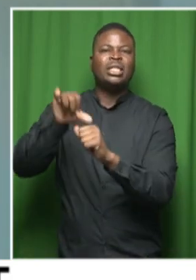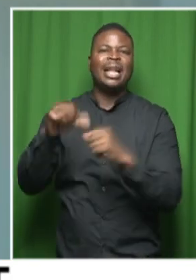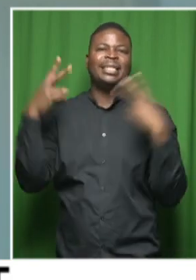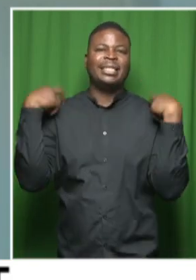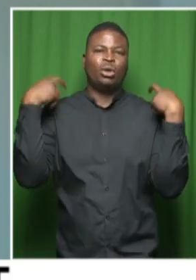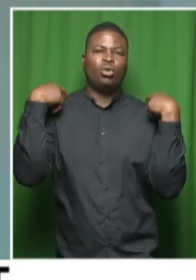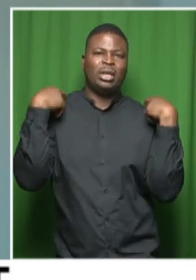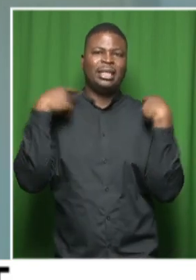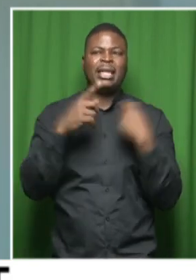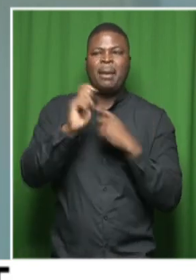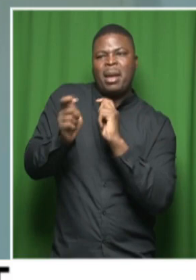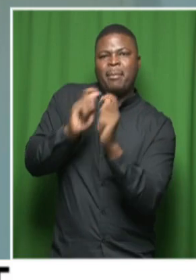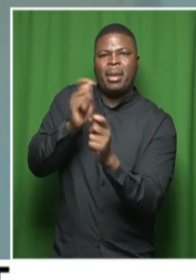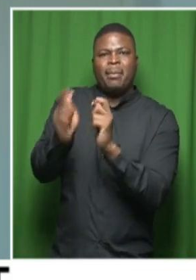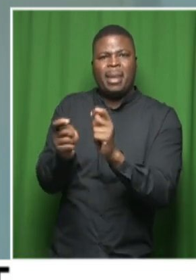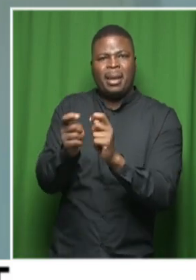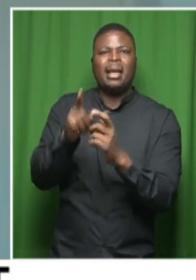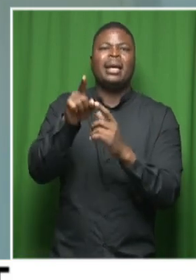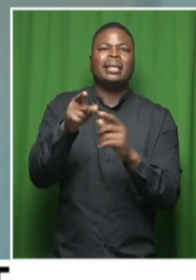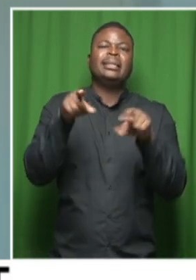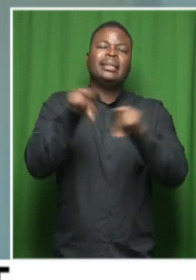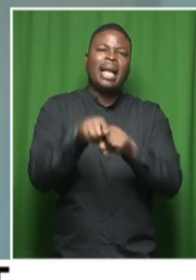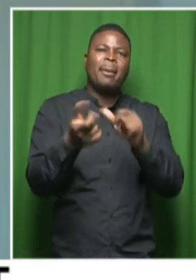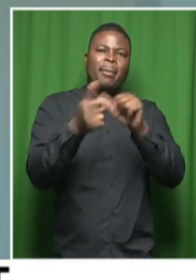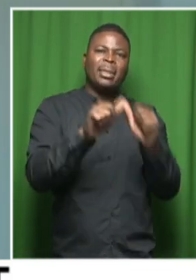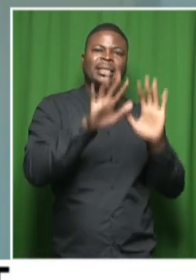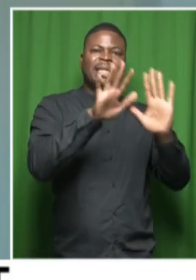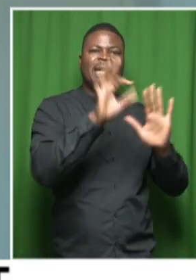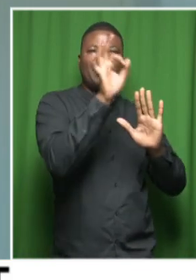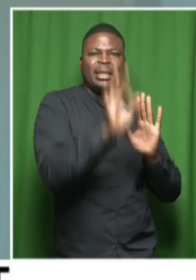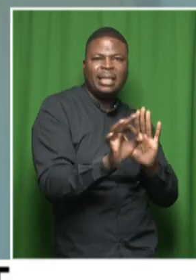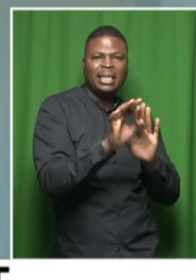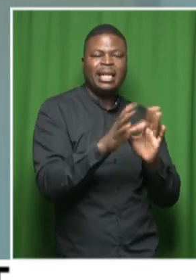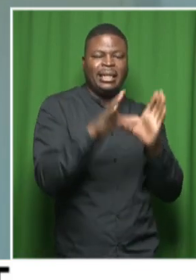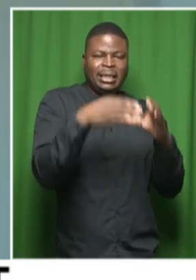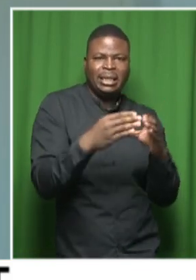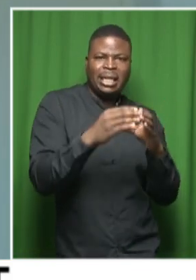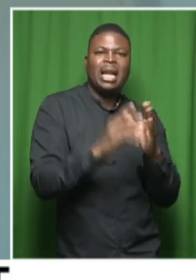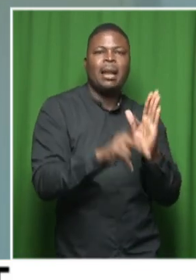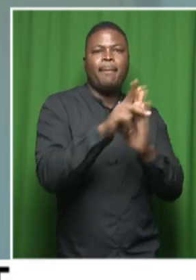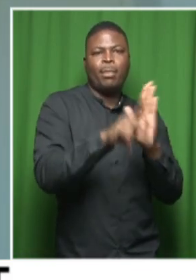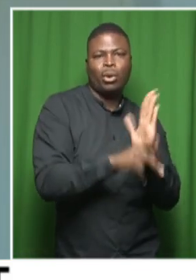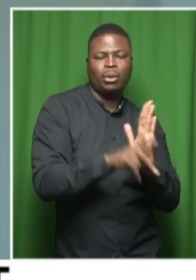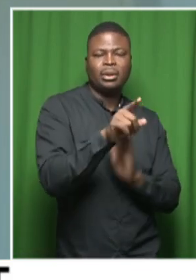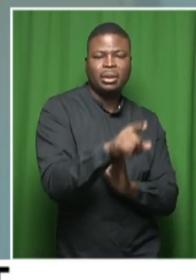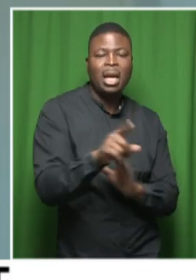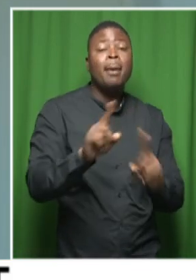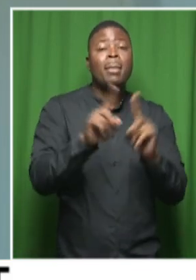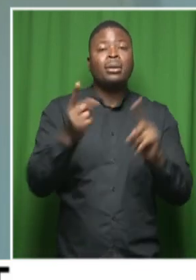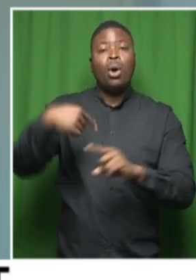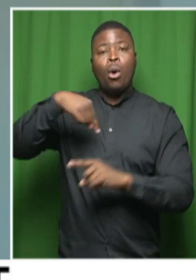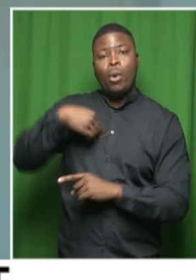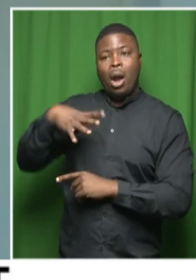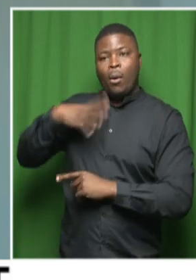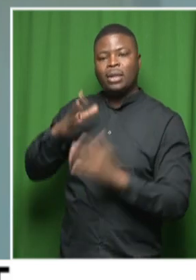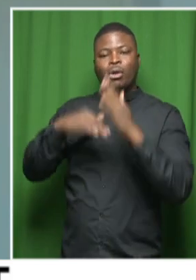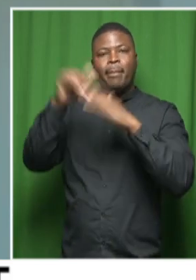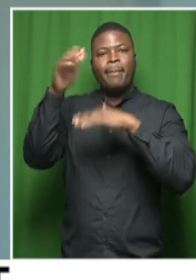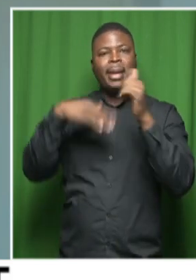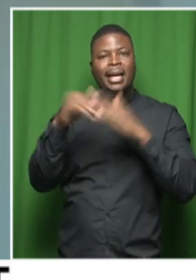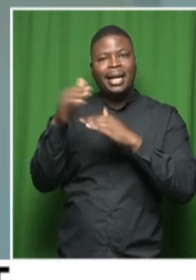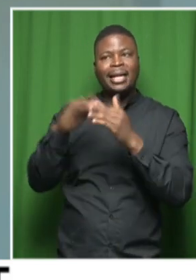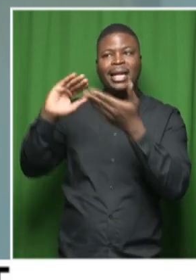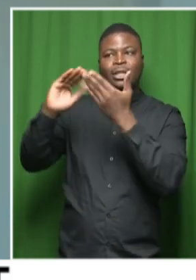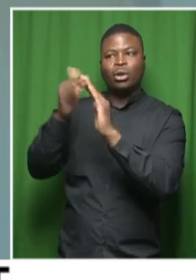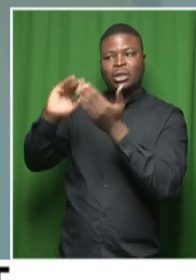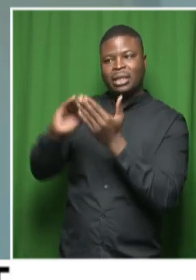10% on industrial policy. So what's the message we're sending? We're actually saying that we want to build a society where we are